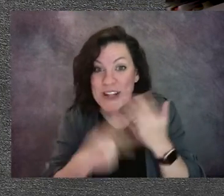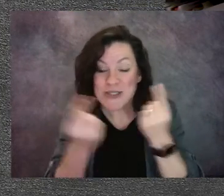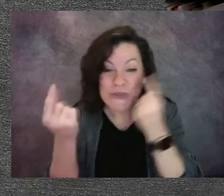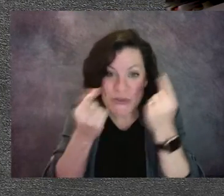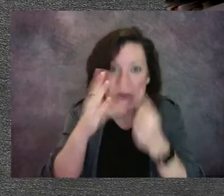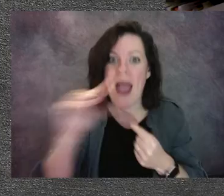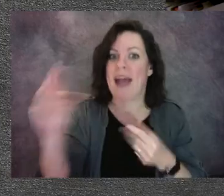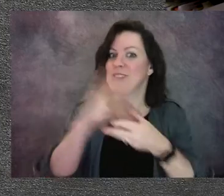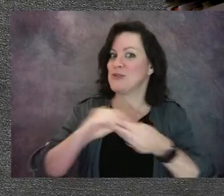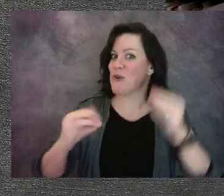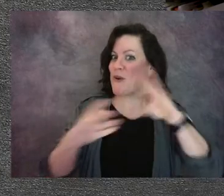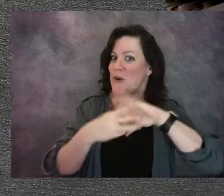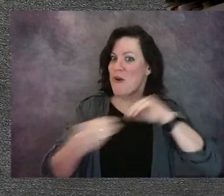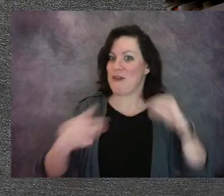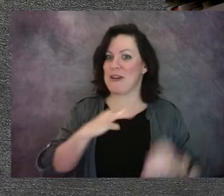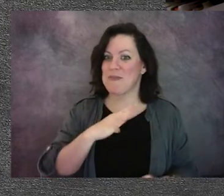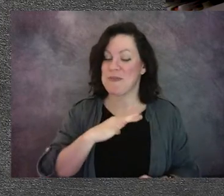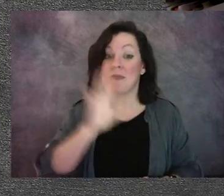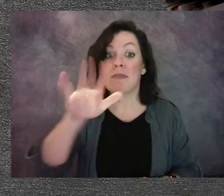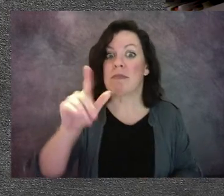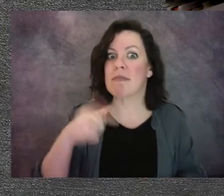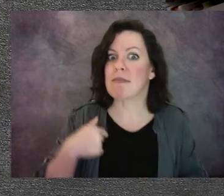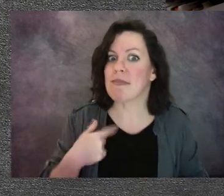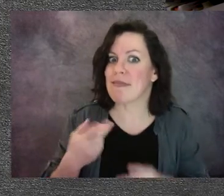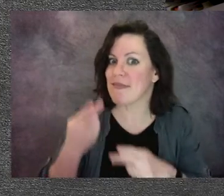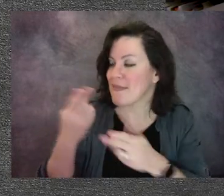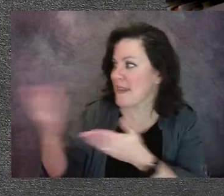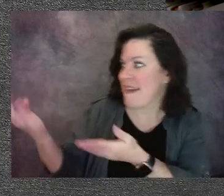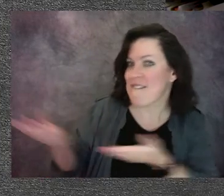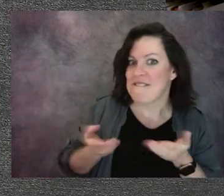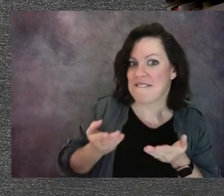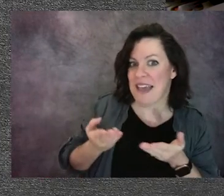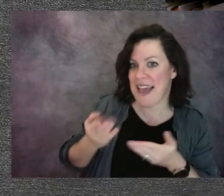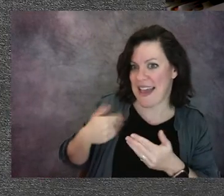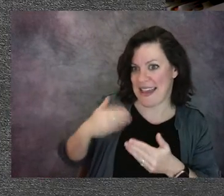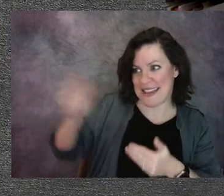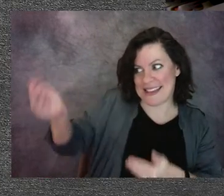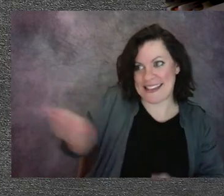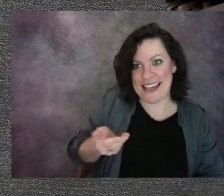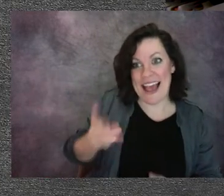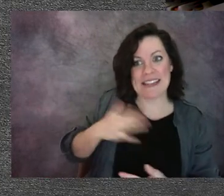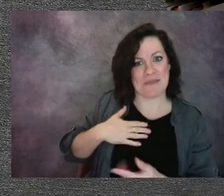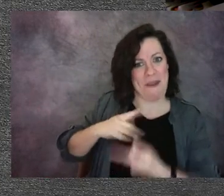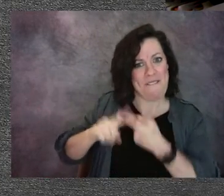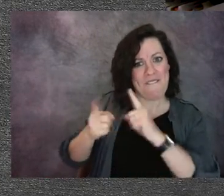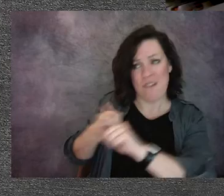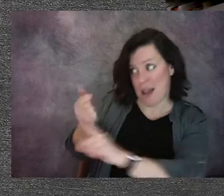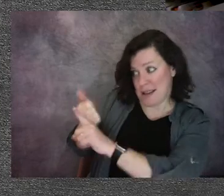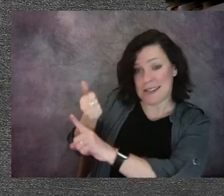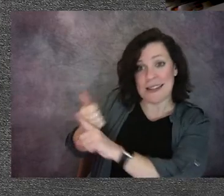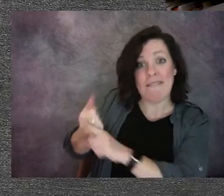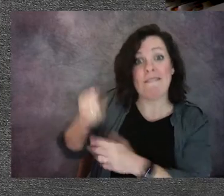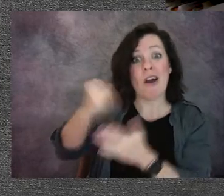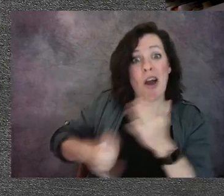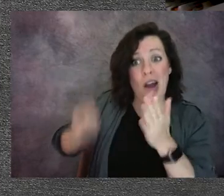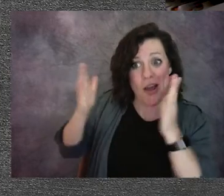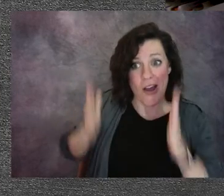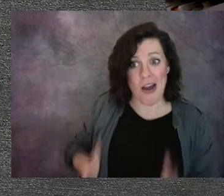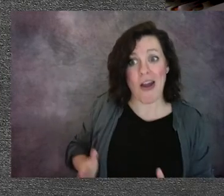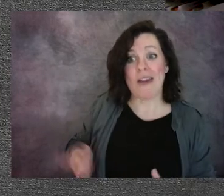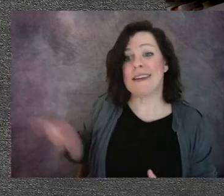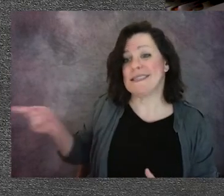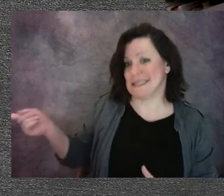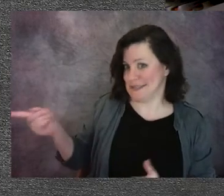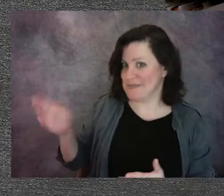I've got a great story for you, and we're also going to have a special guest. Now, my little